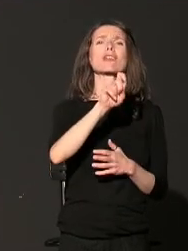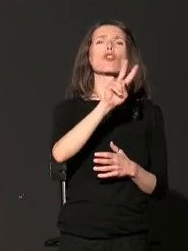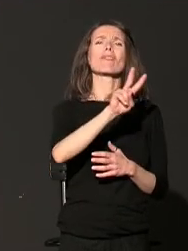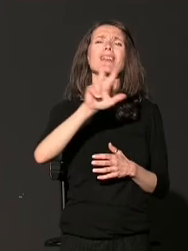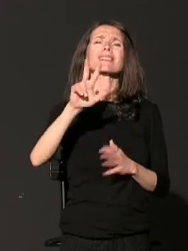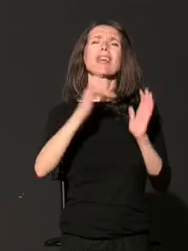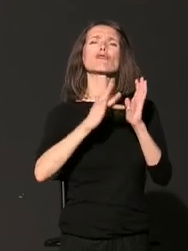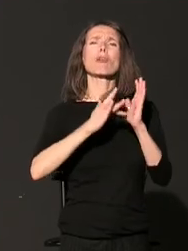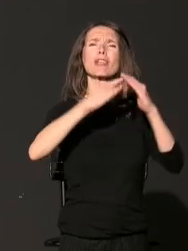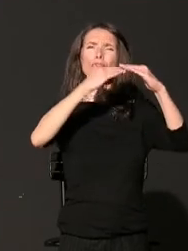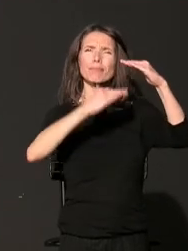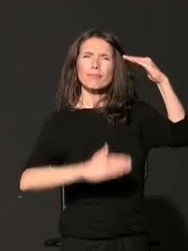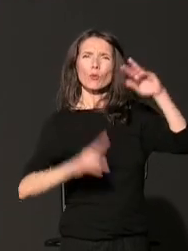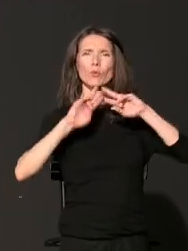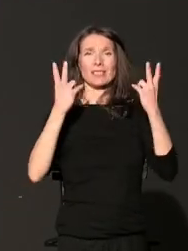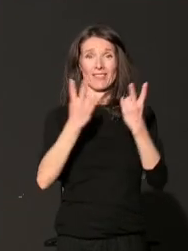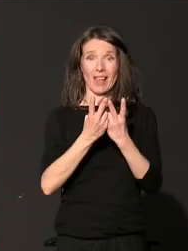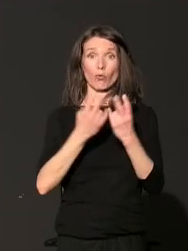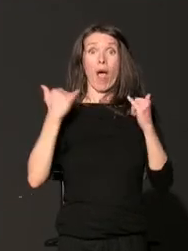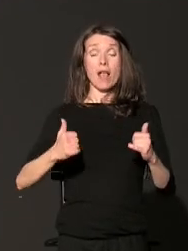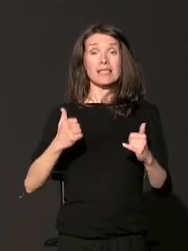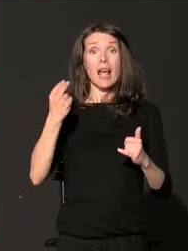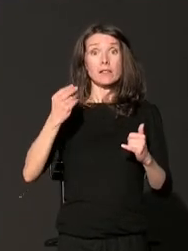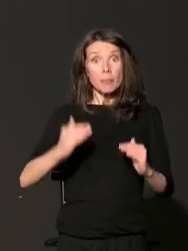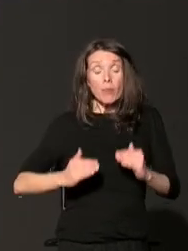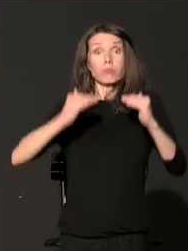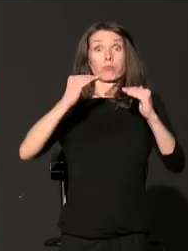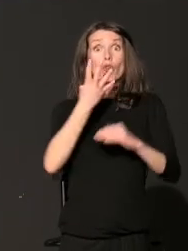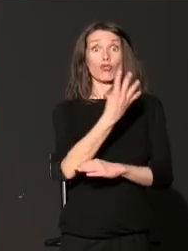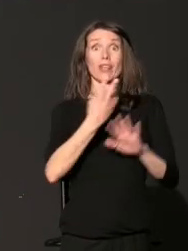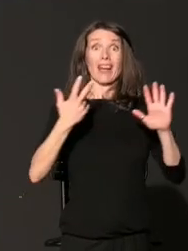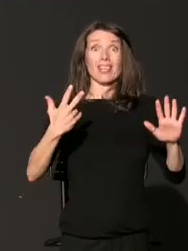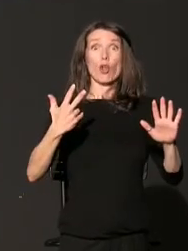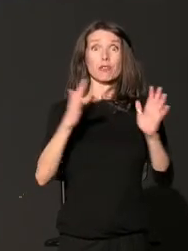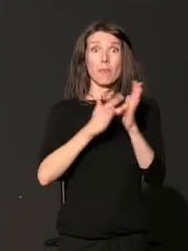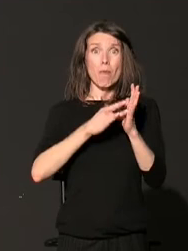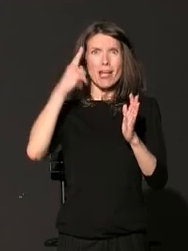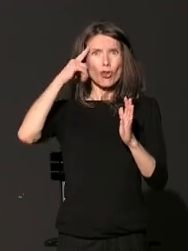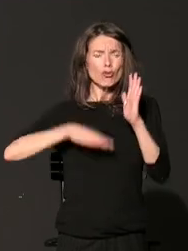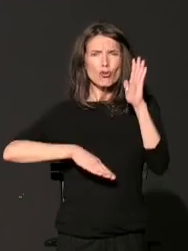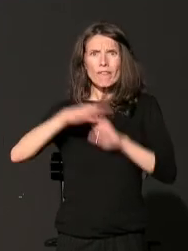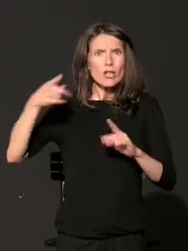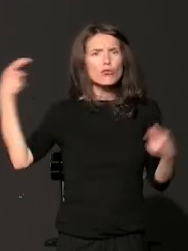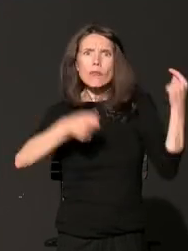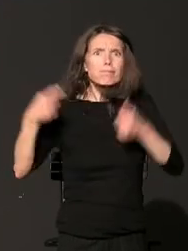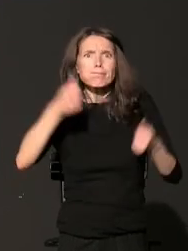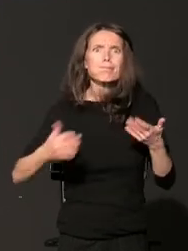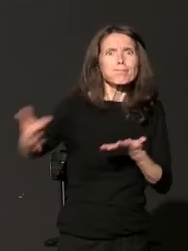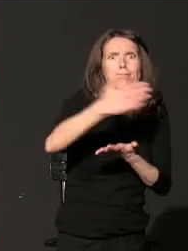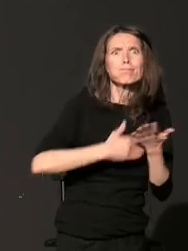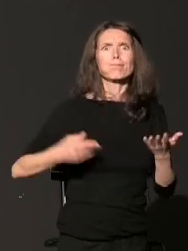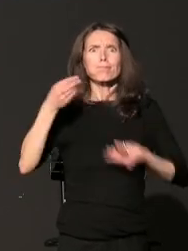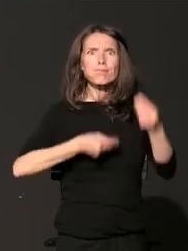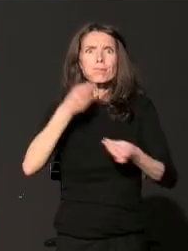place this year. That's a huge astronomic jump. And again, I think that that speaks largely to a lot of the economic